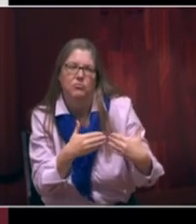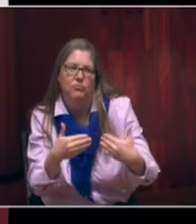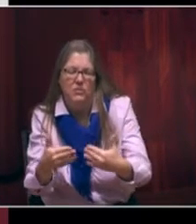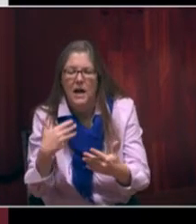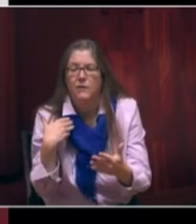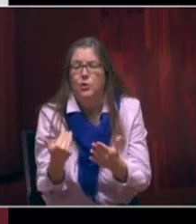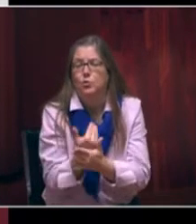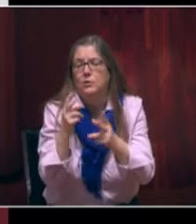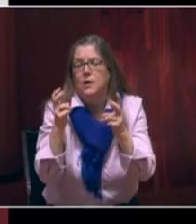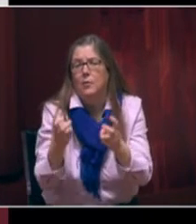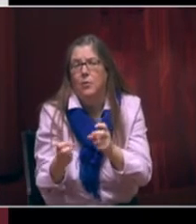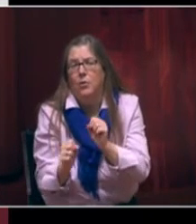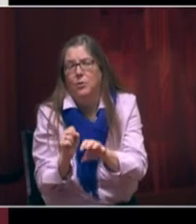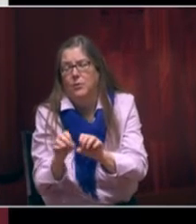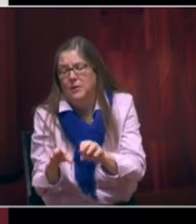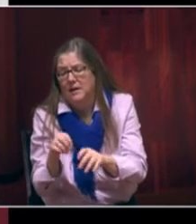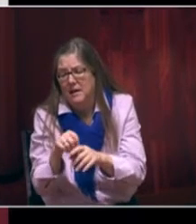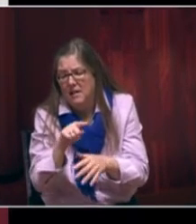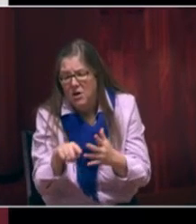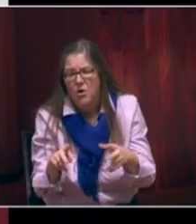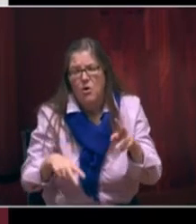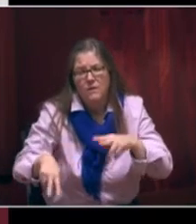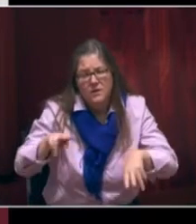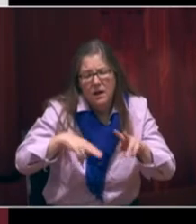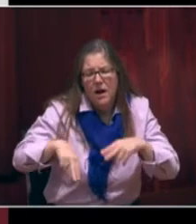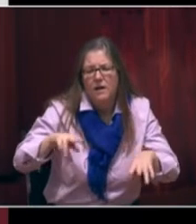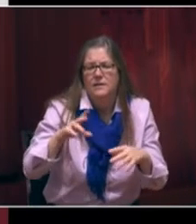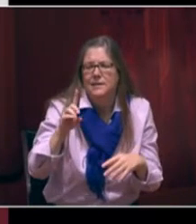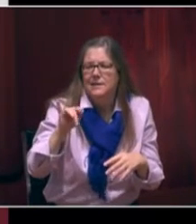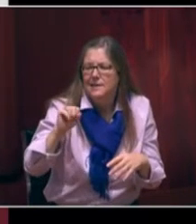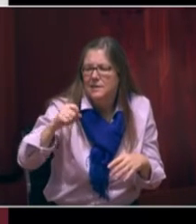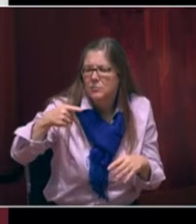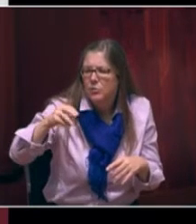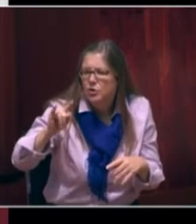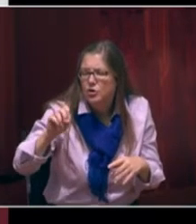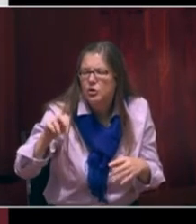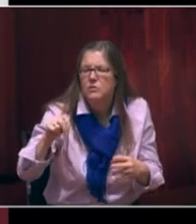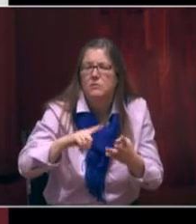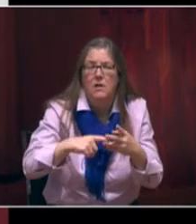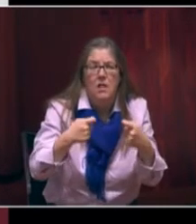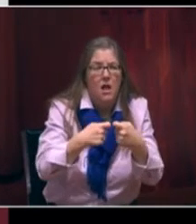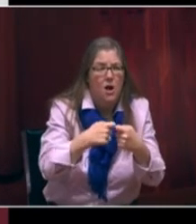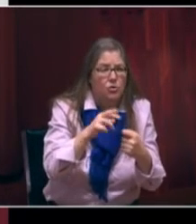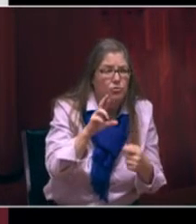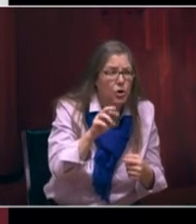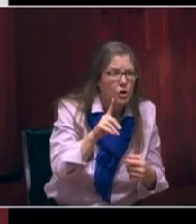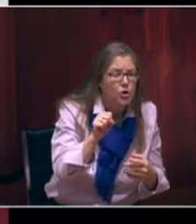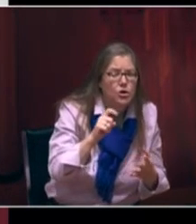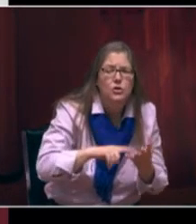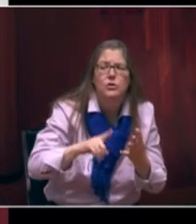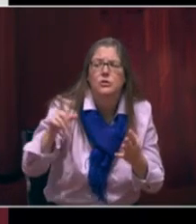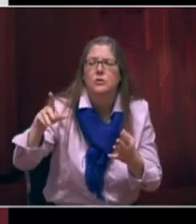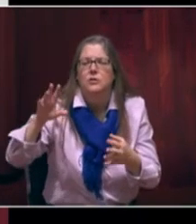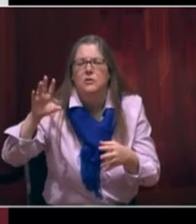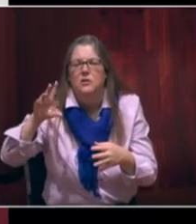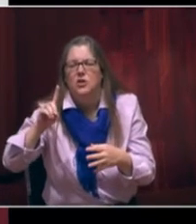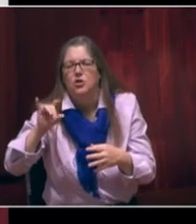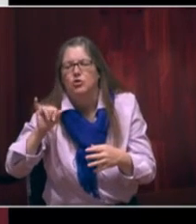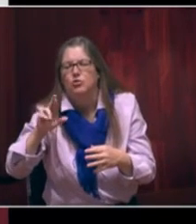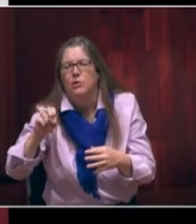in around oversight, disposition, electronic records, a little more on the directive. We'll again be using our Qualtrics